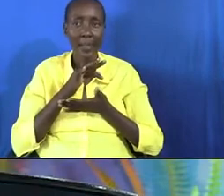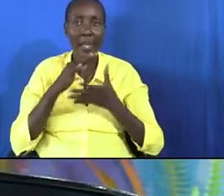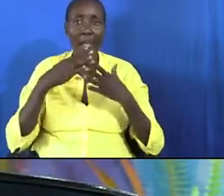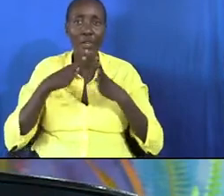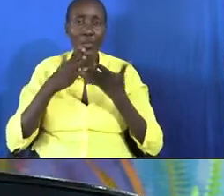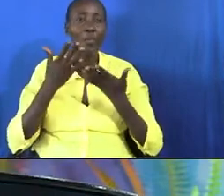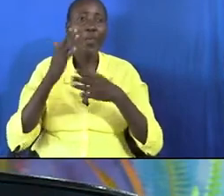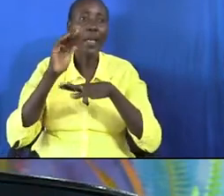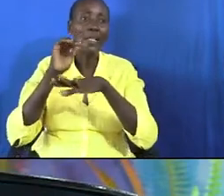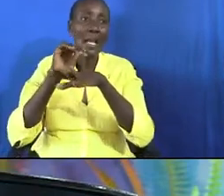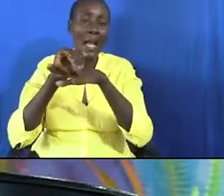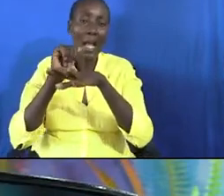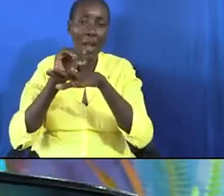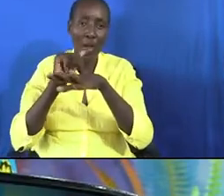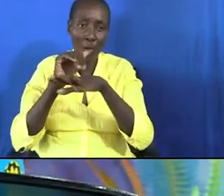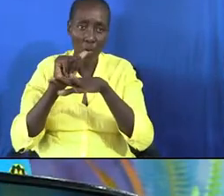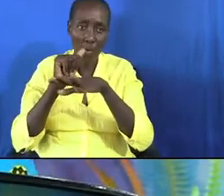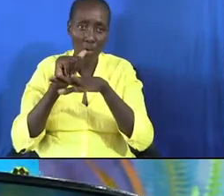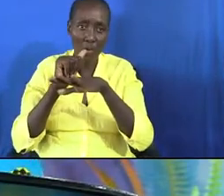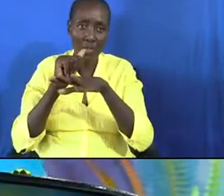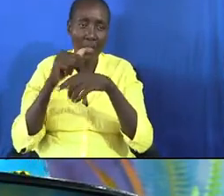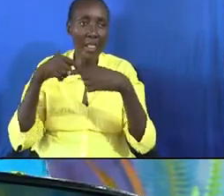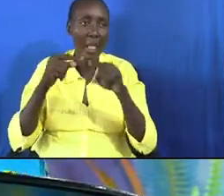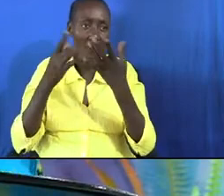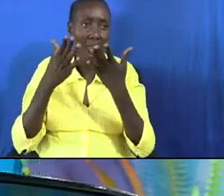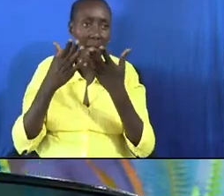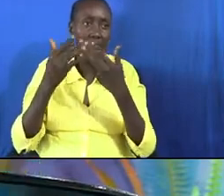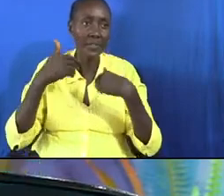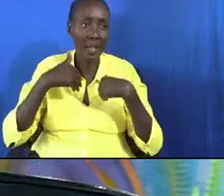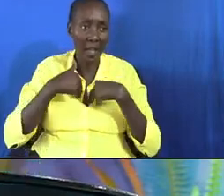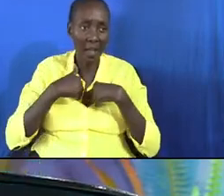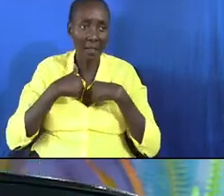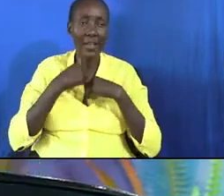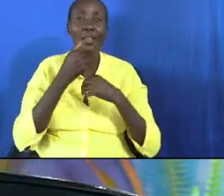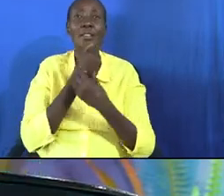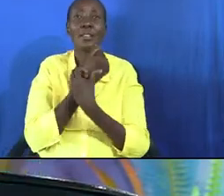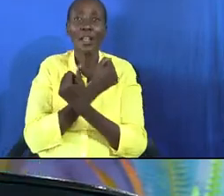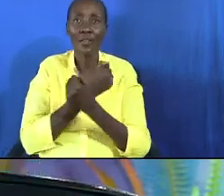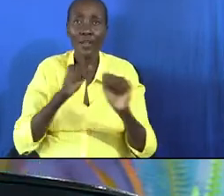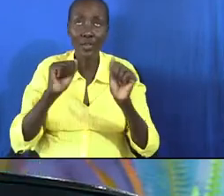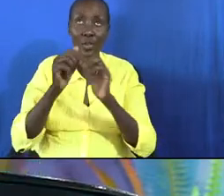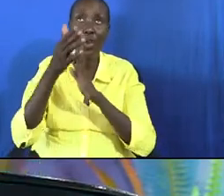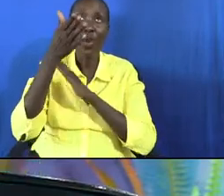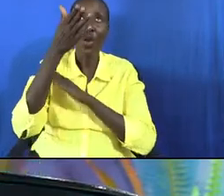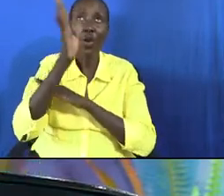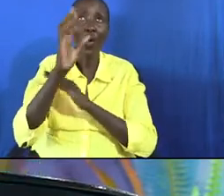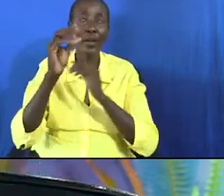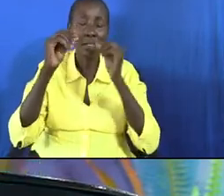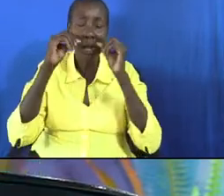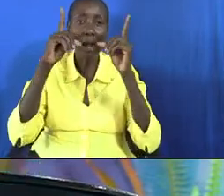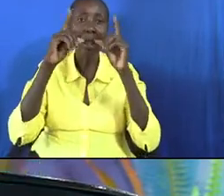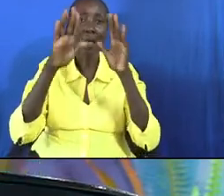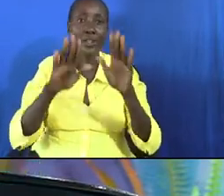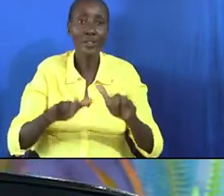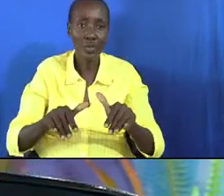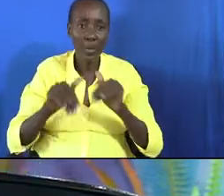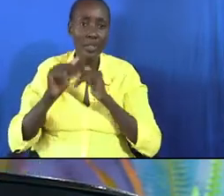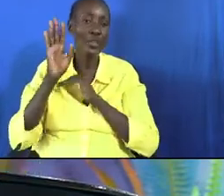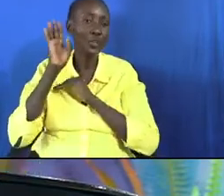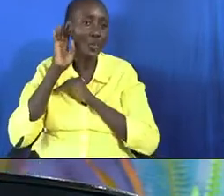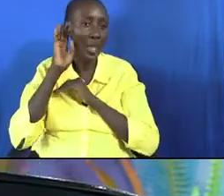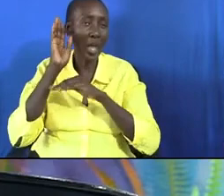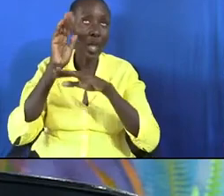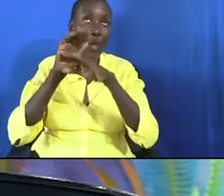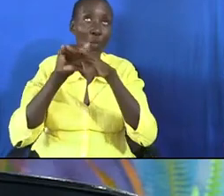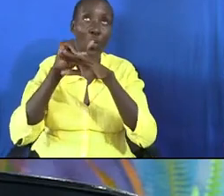who are called the heirs of salvation. God is alert, waiting to hear you call on